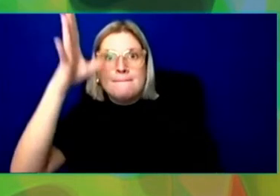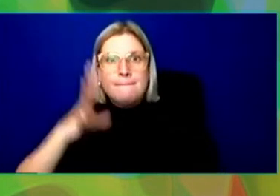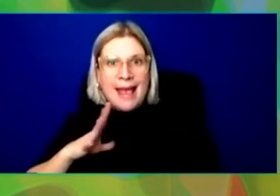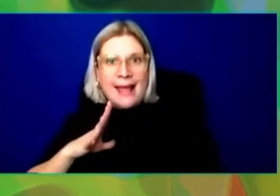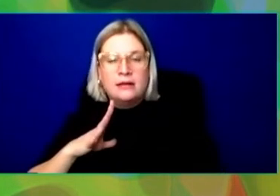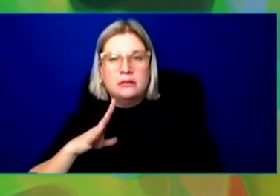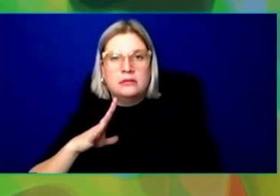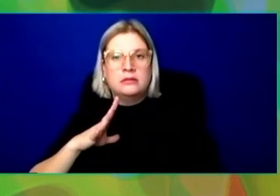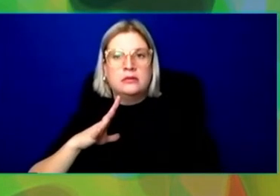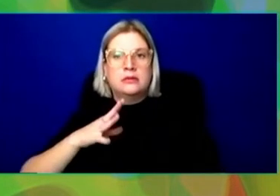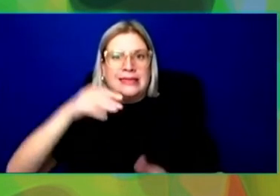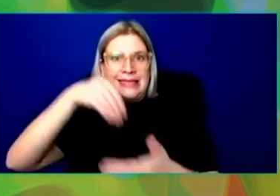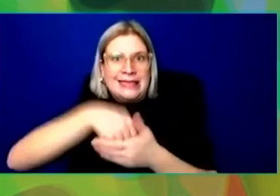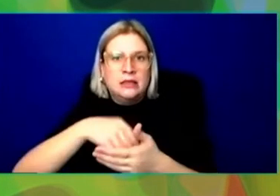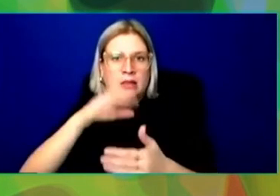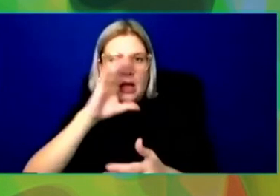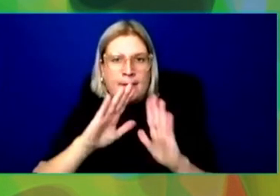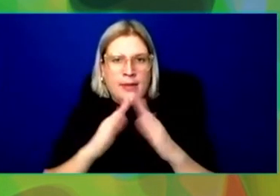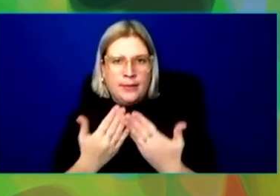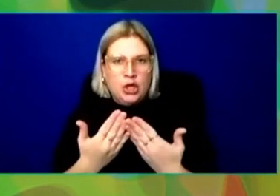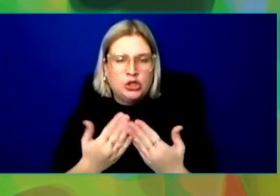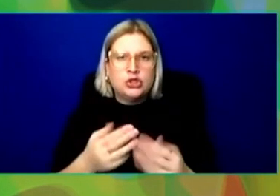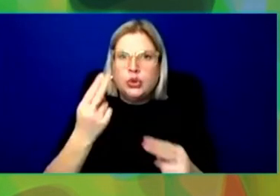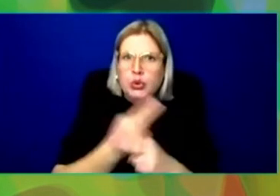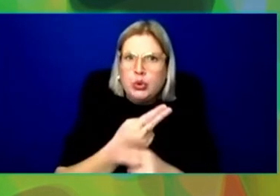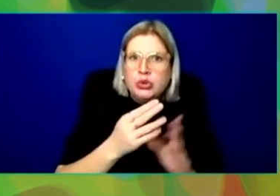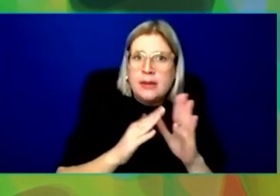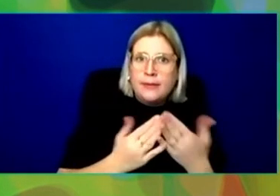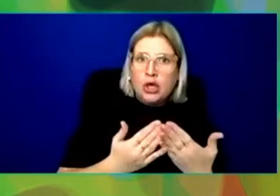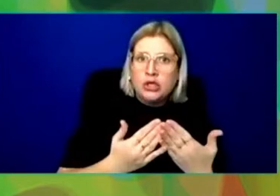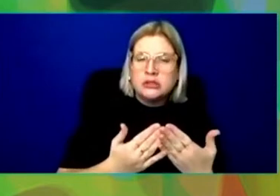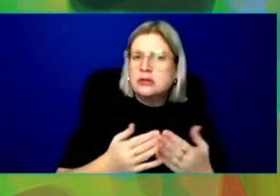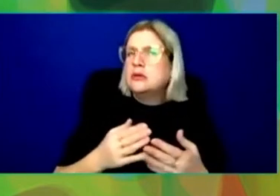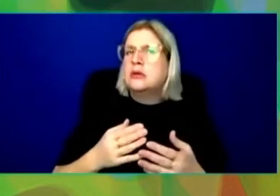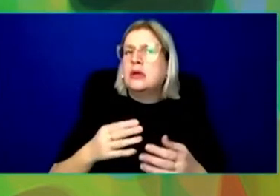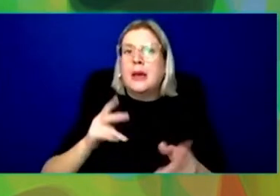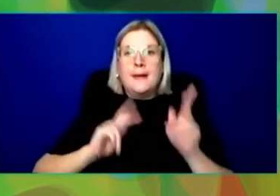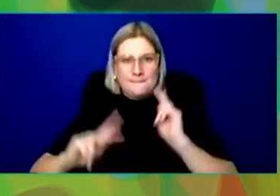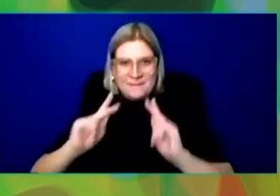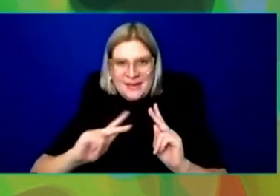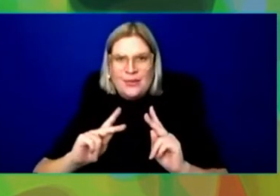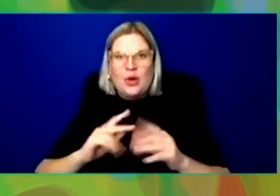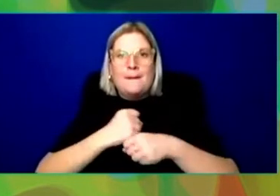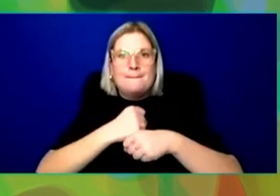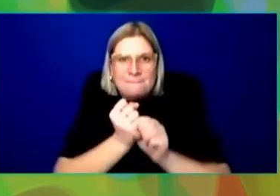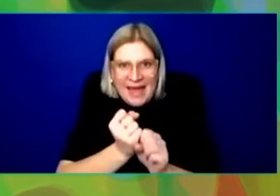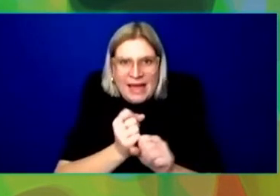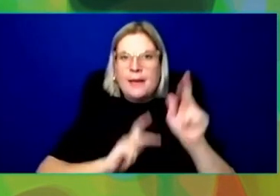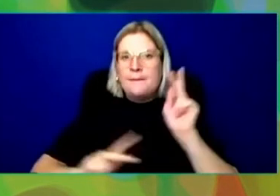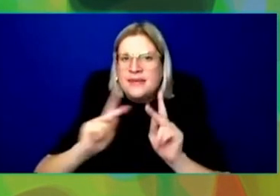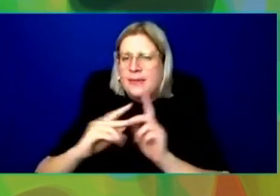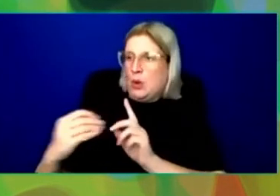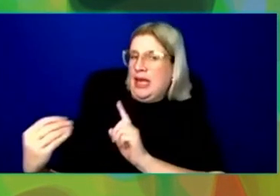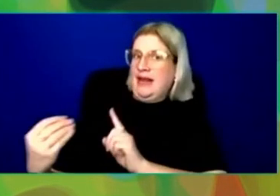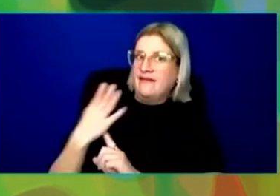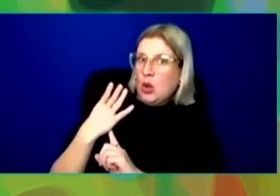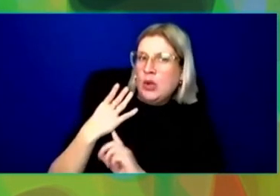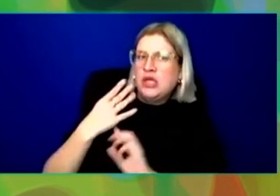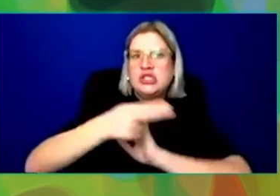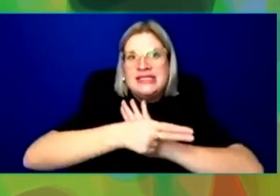opportunity to use comic books to examine people create comic books. People are influenced by these ideas, narratives, tropes,